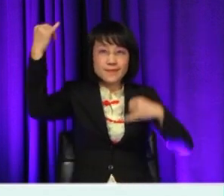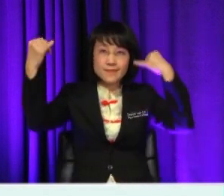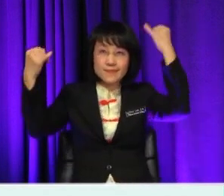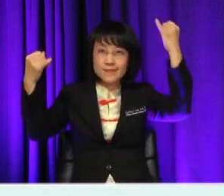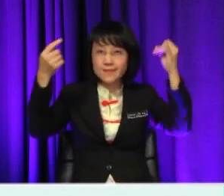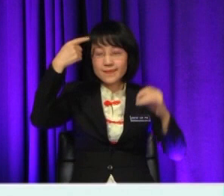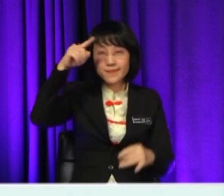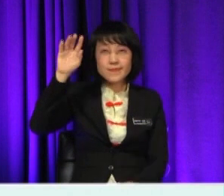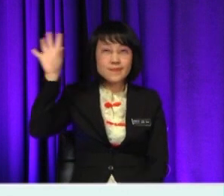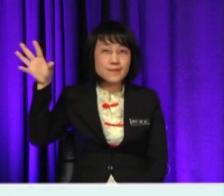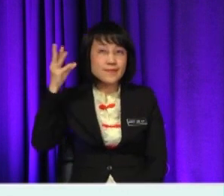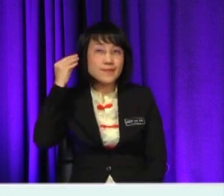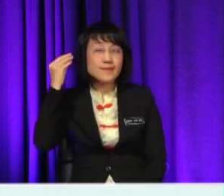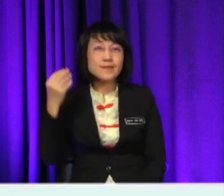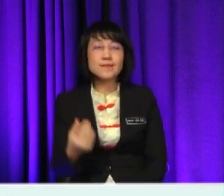spotted that.